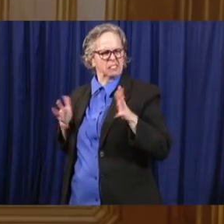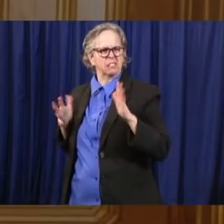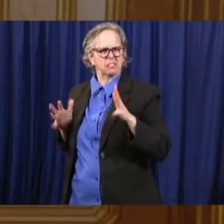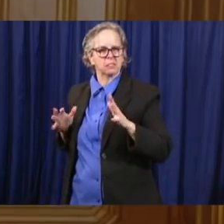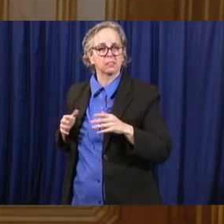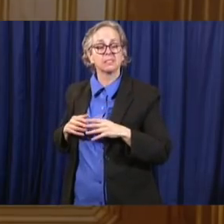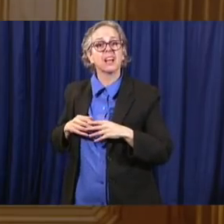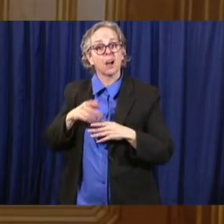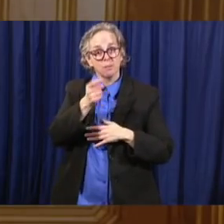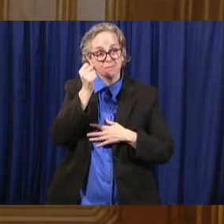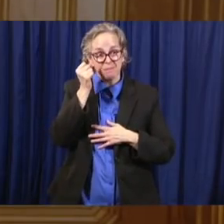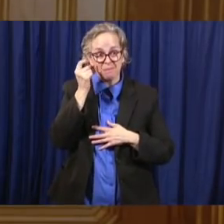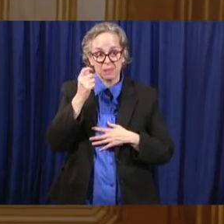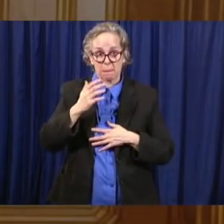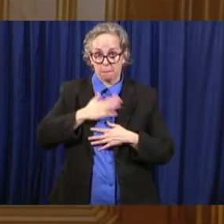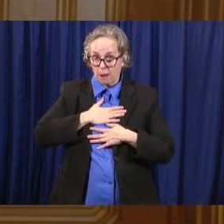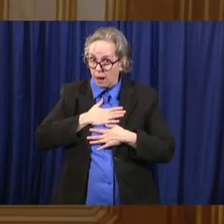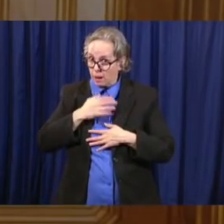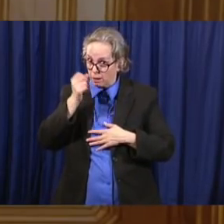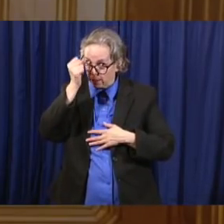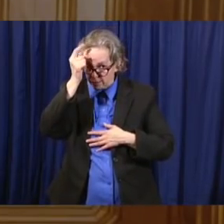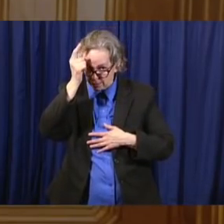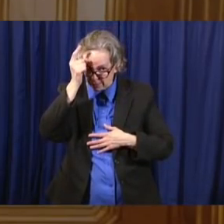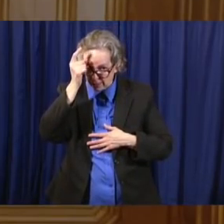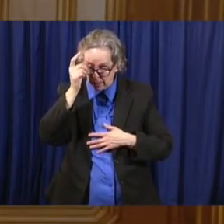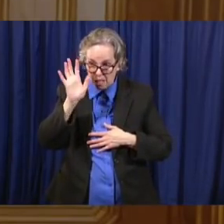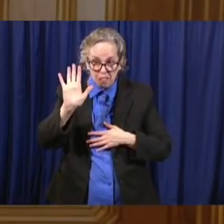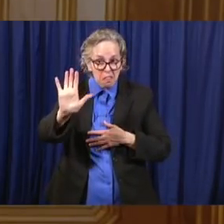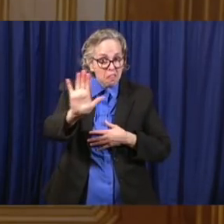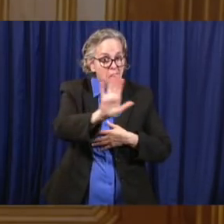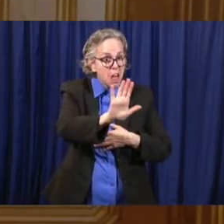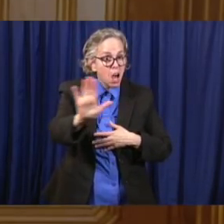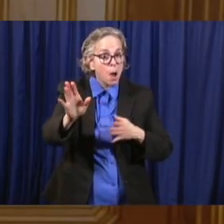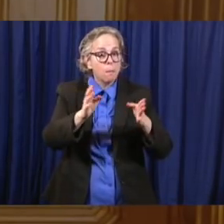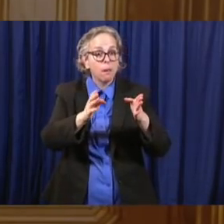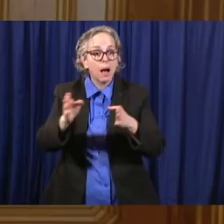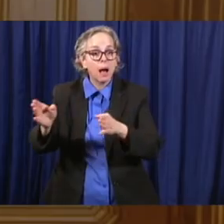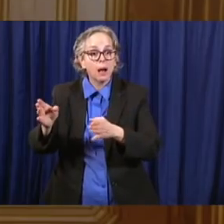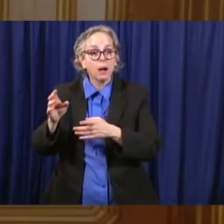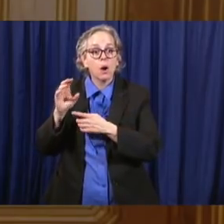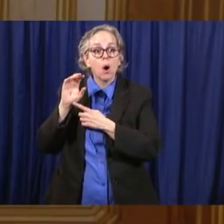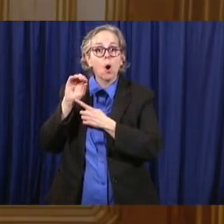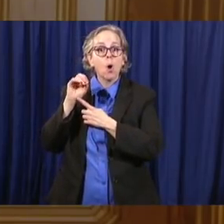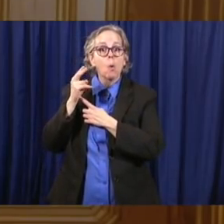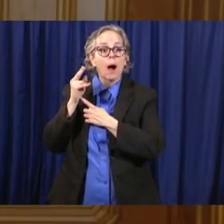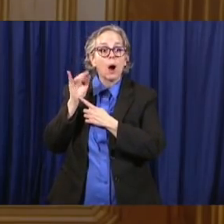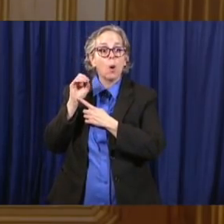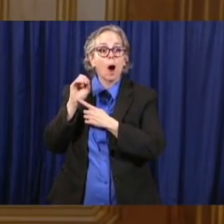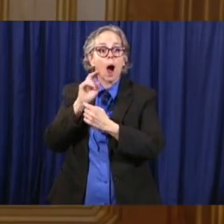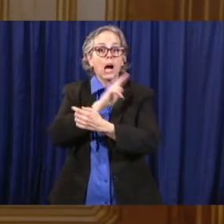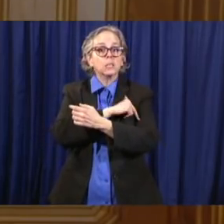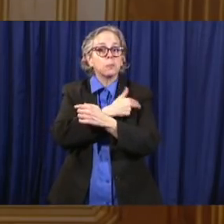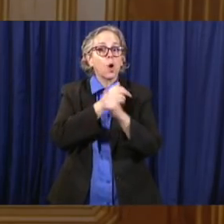understanding is that the Ohio Hospital Association has been putting together